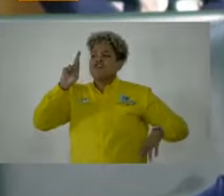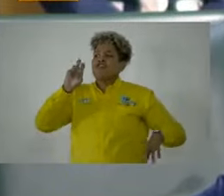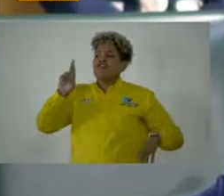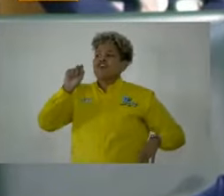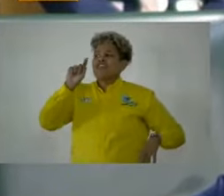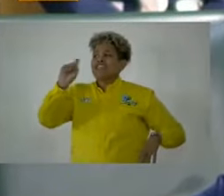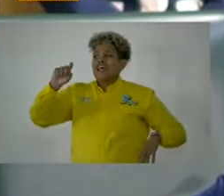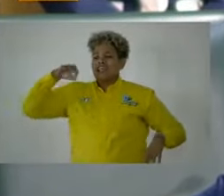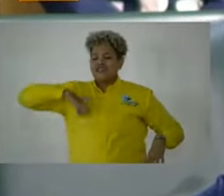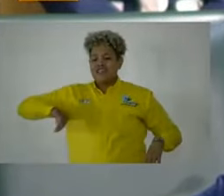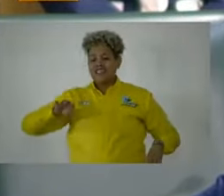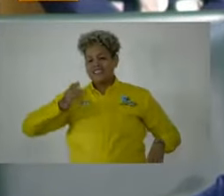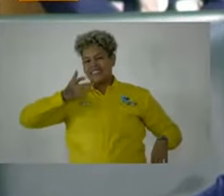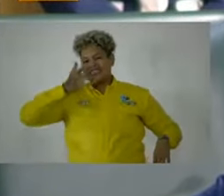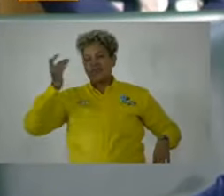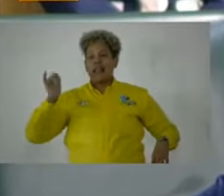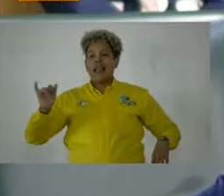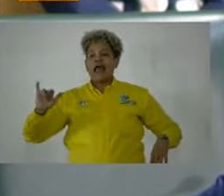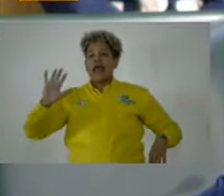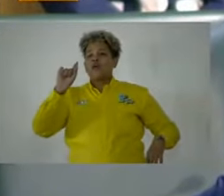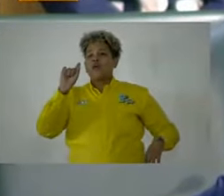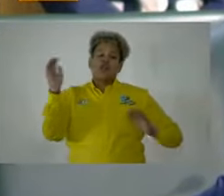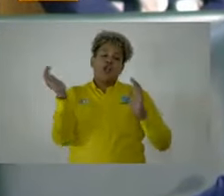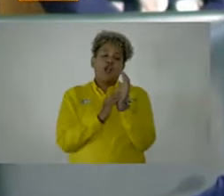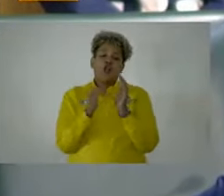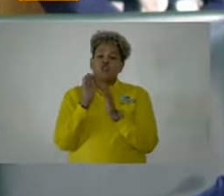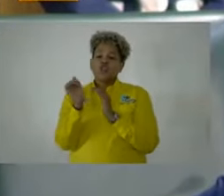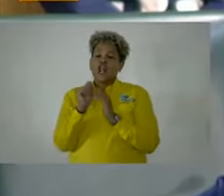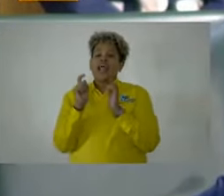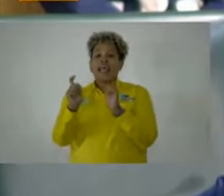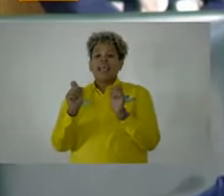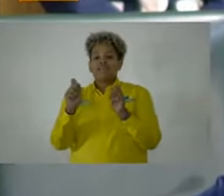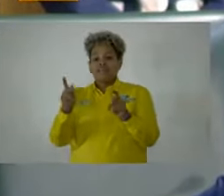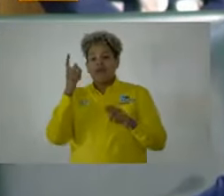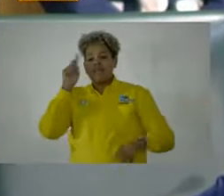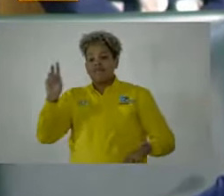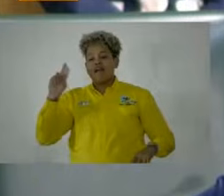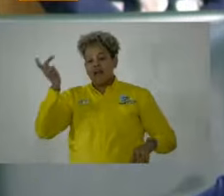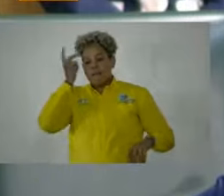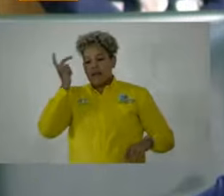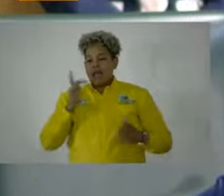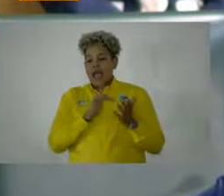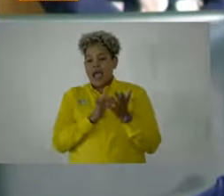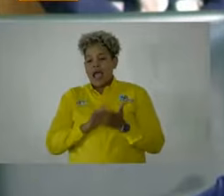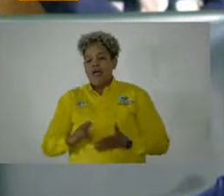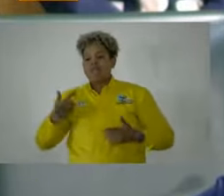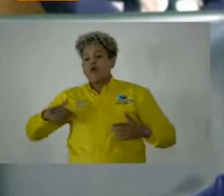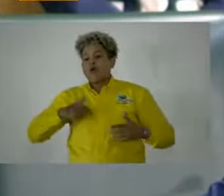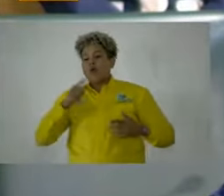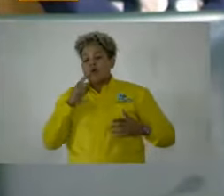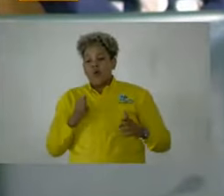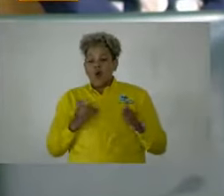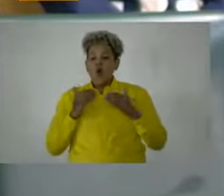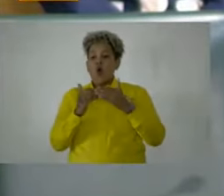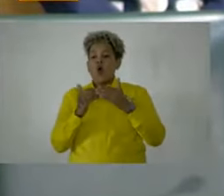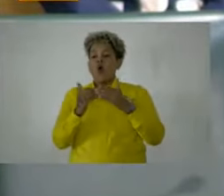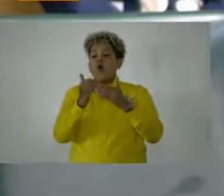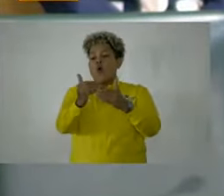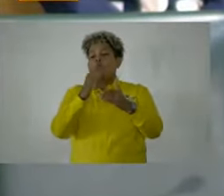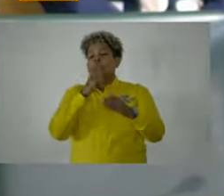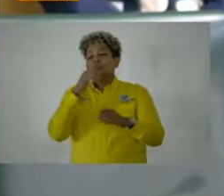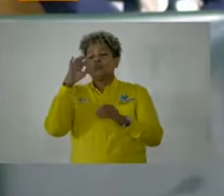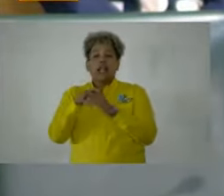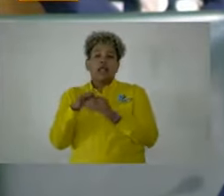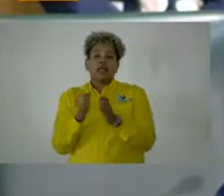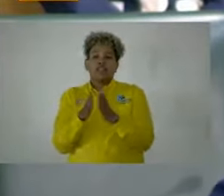credit smells like a $20,000 giveaway for political advantage as we get ever closer to the